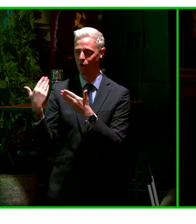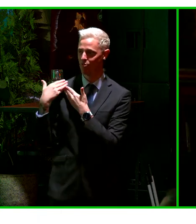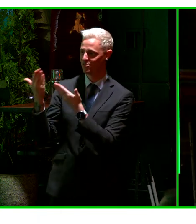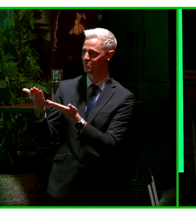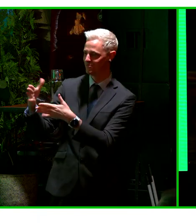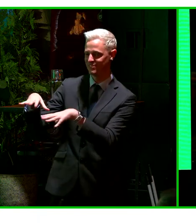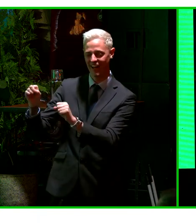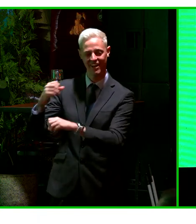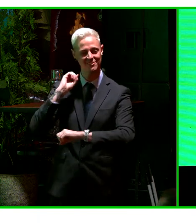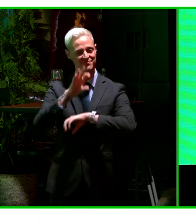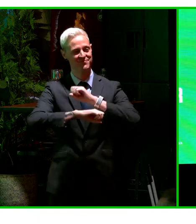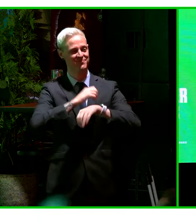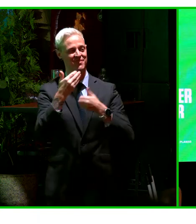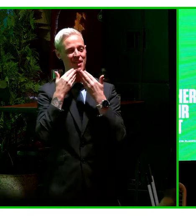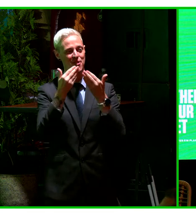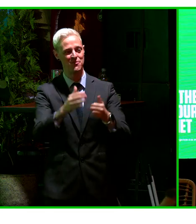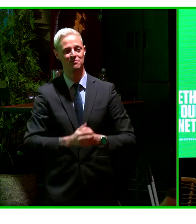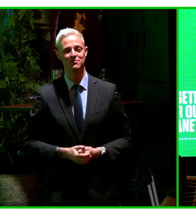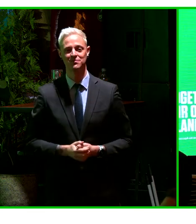Steve.